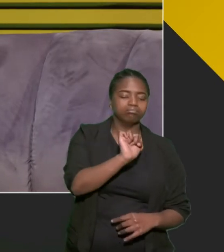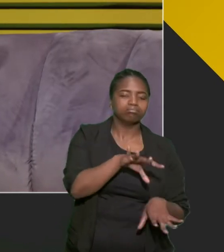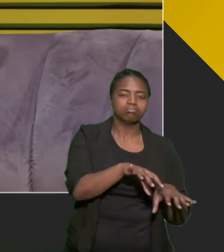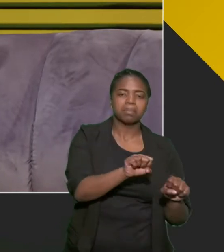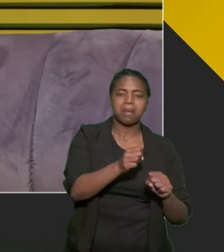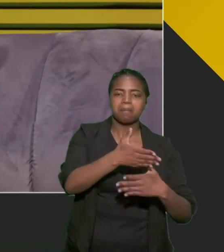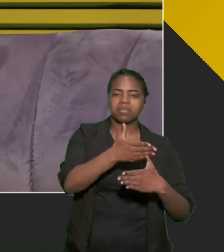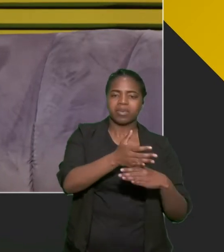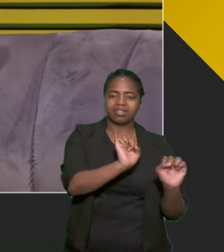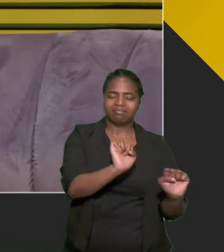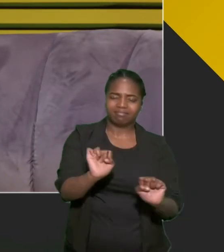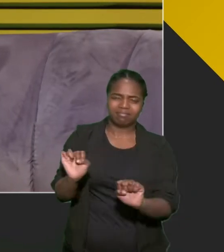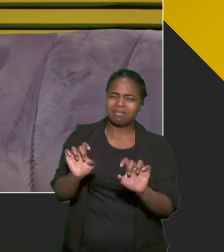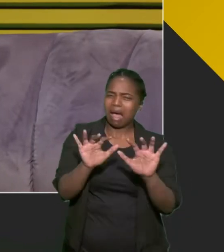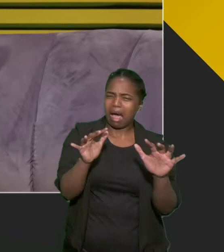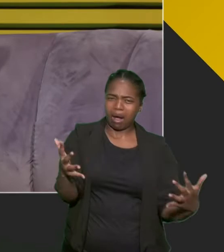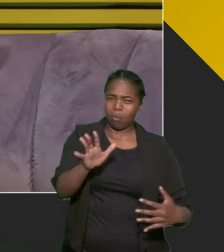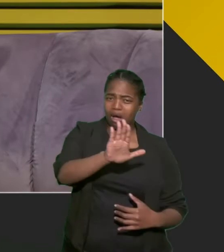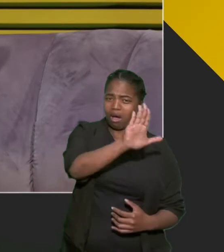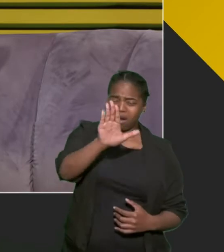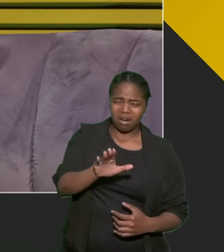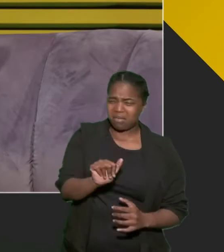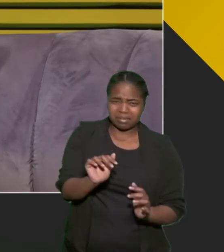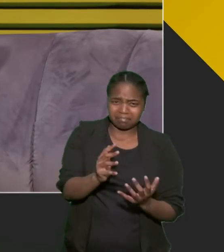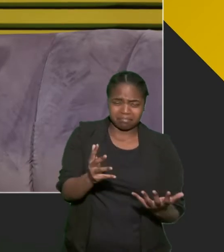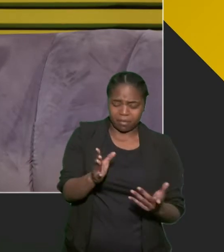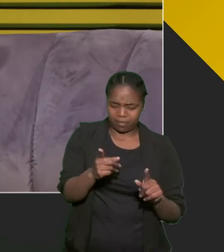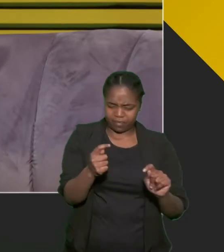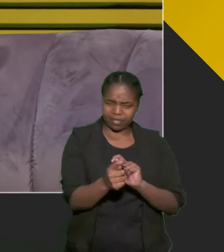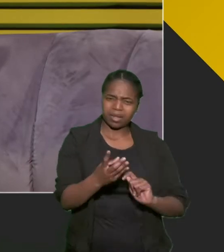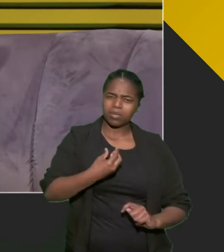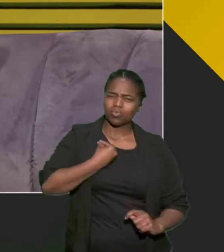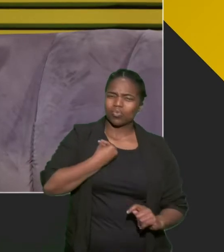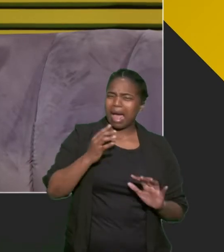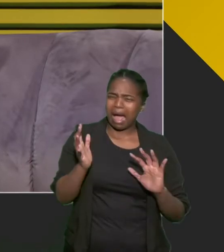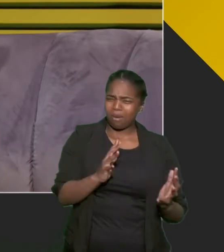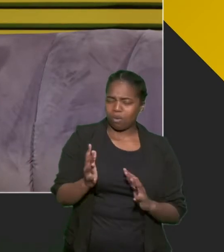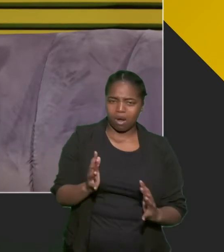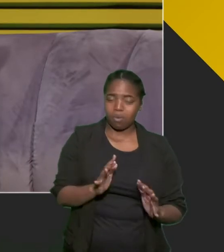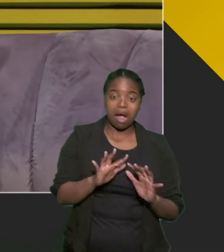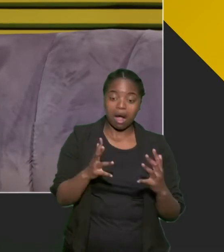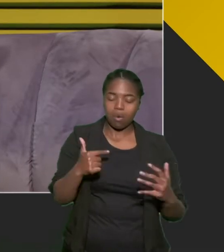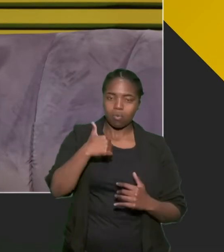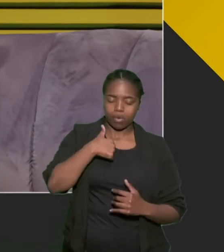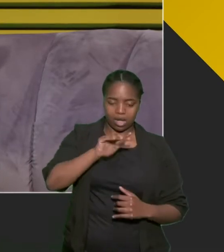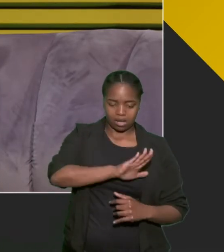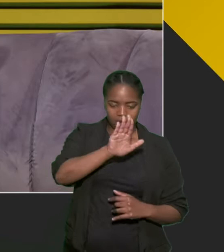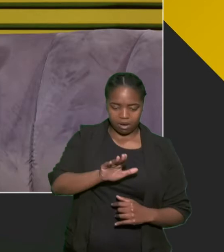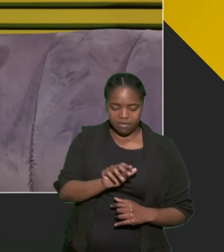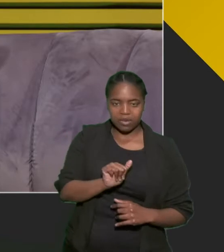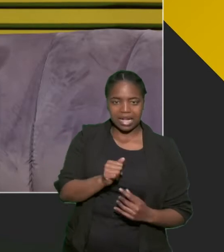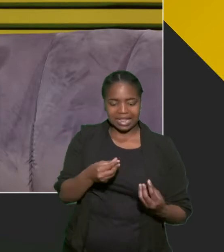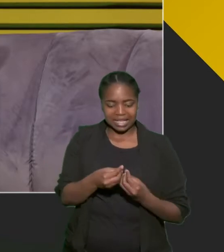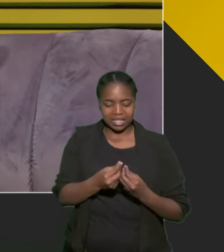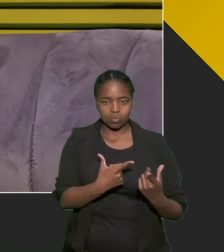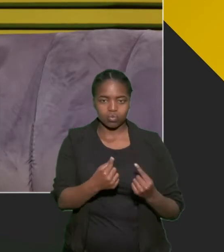khona ra go butisa na gore na, how do you see the African continent being shaped by young people? How do we share our Africanness, especially when it comes to